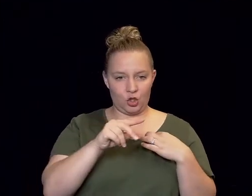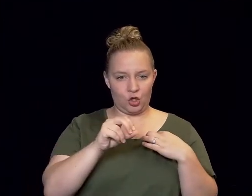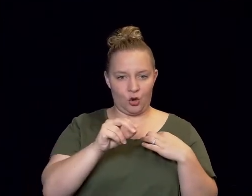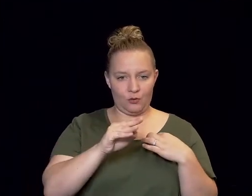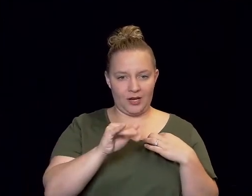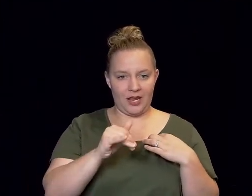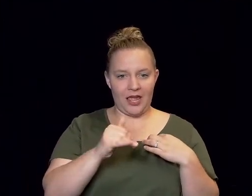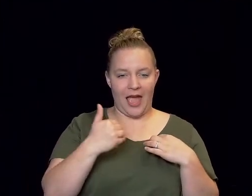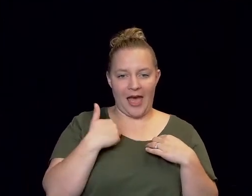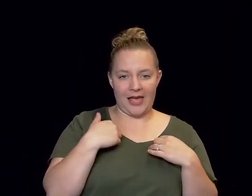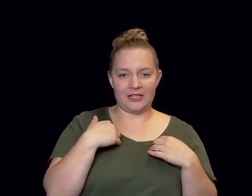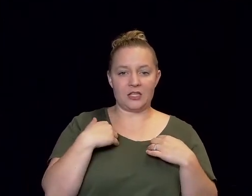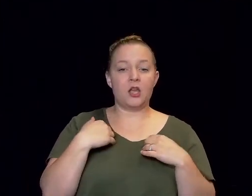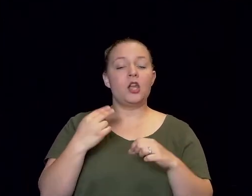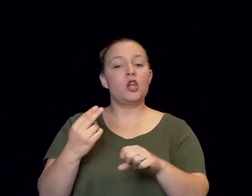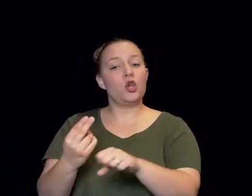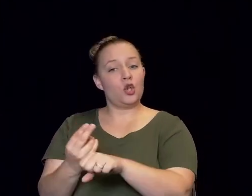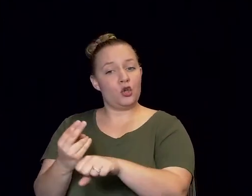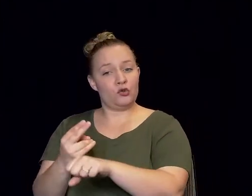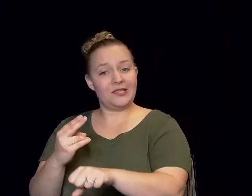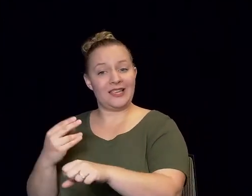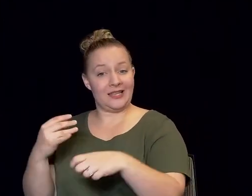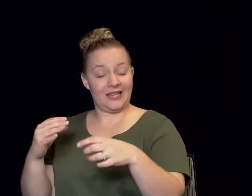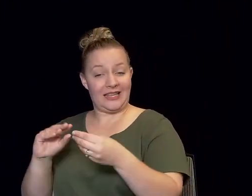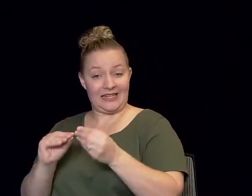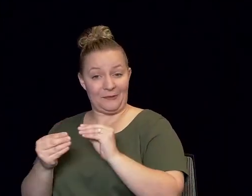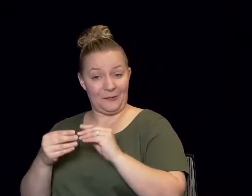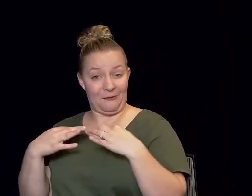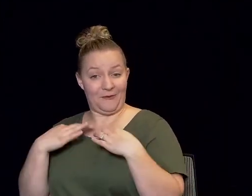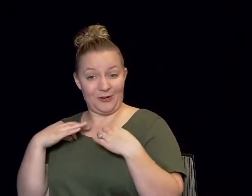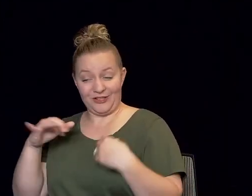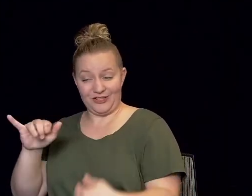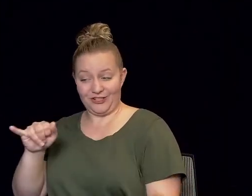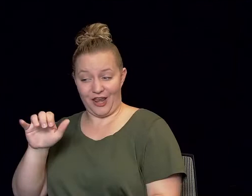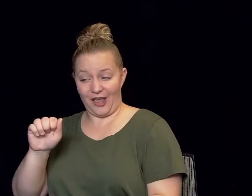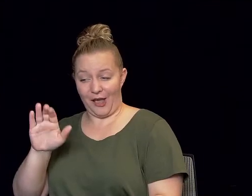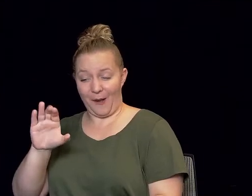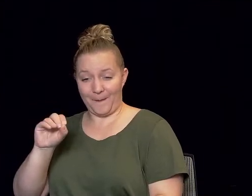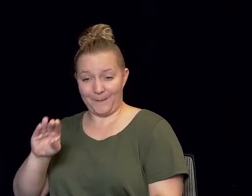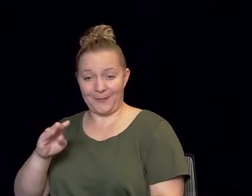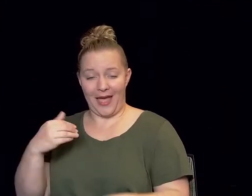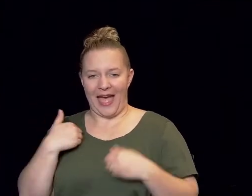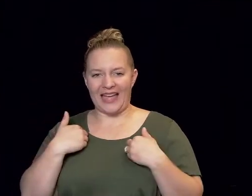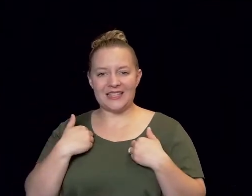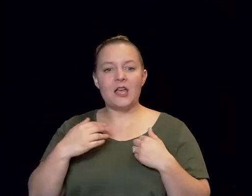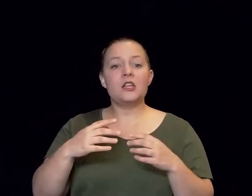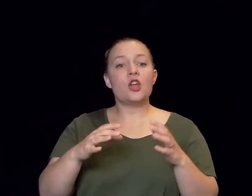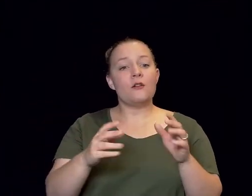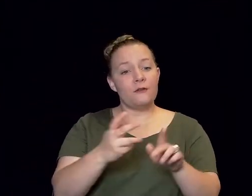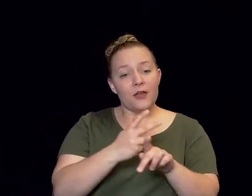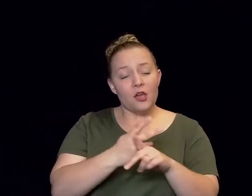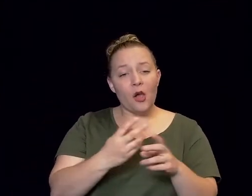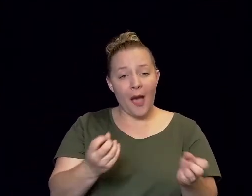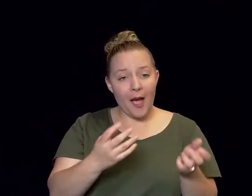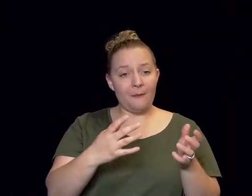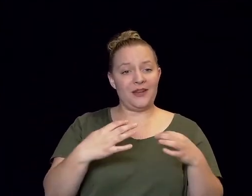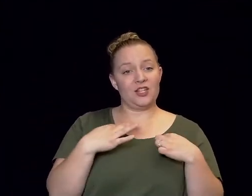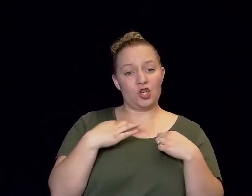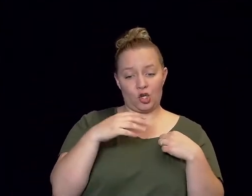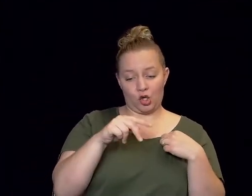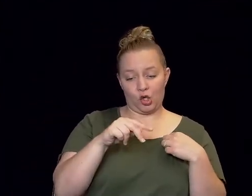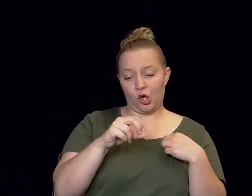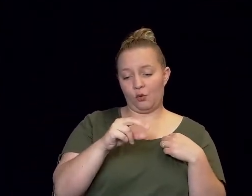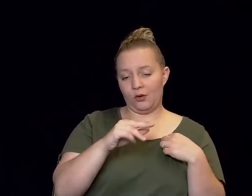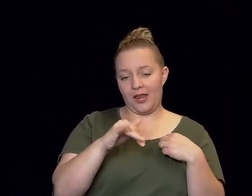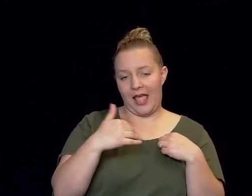Well, in order to find Tony's shirts, first we need to know how many shirts Jacob has. So that actually is going to be our